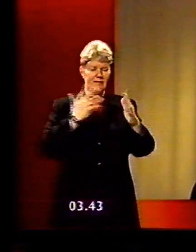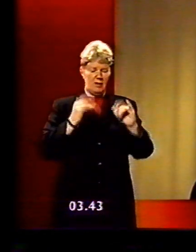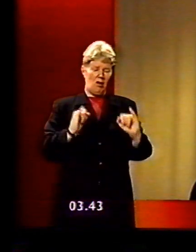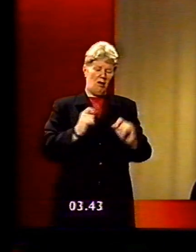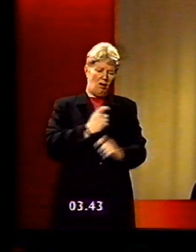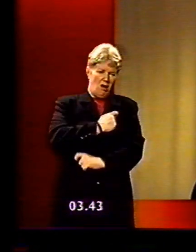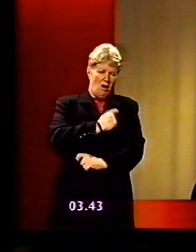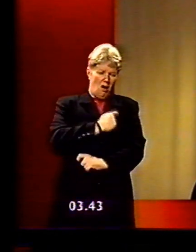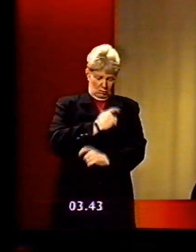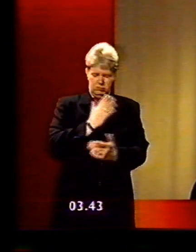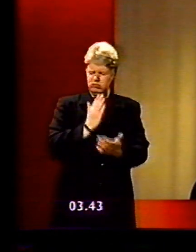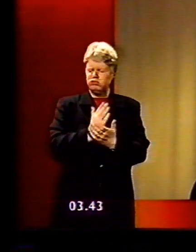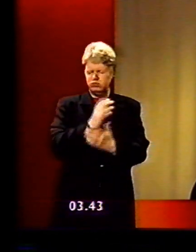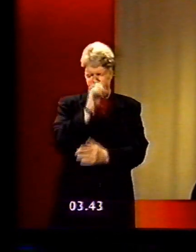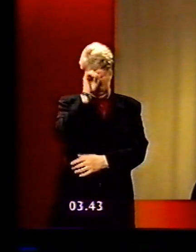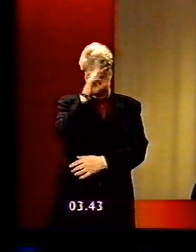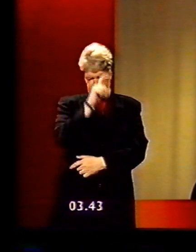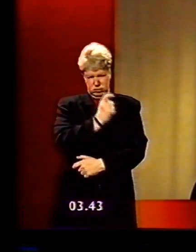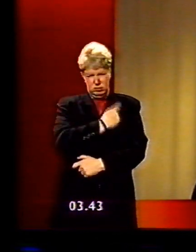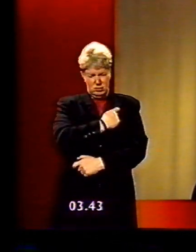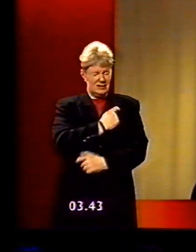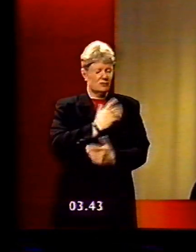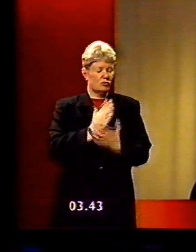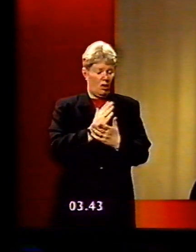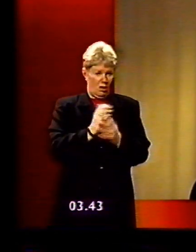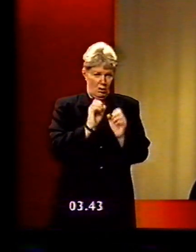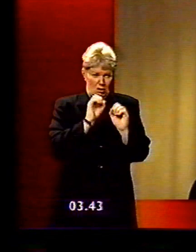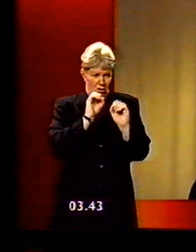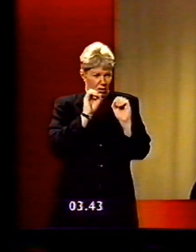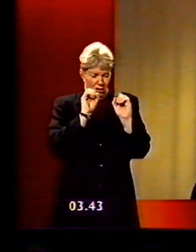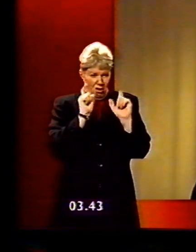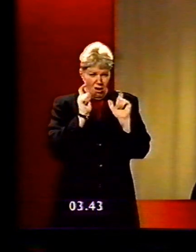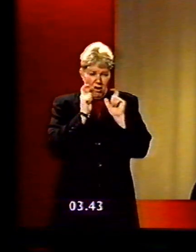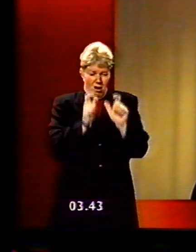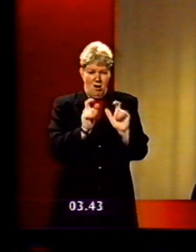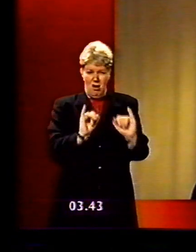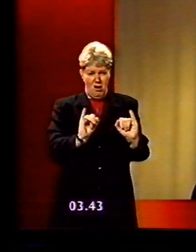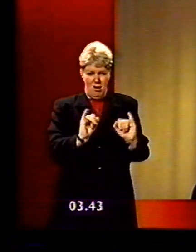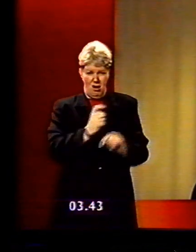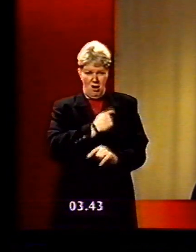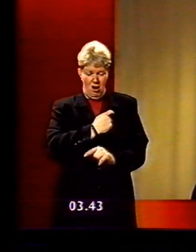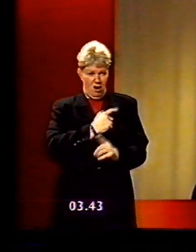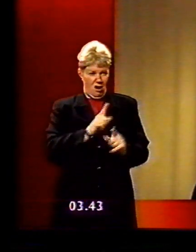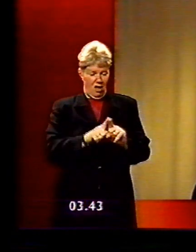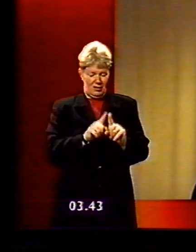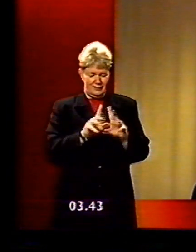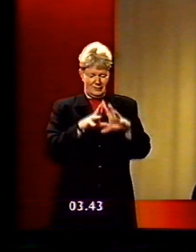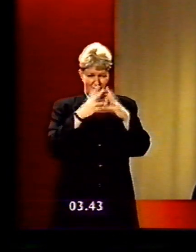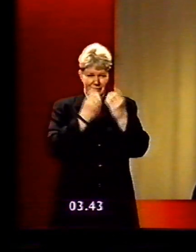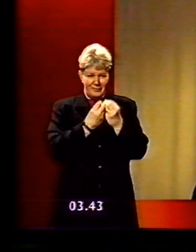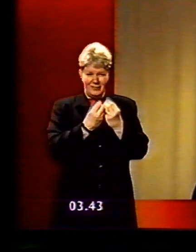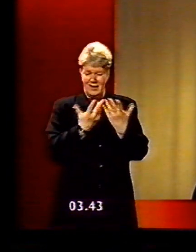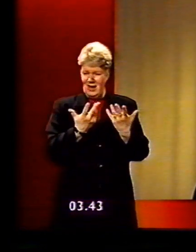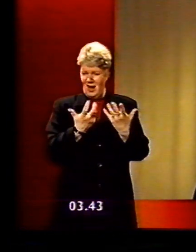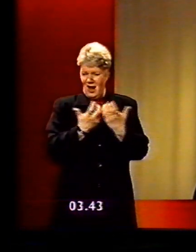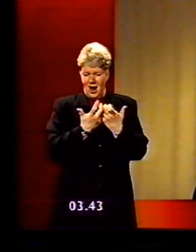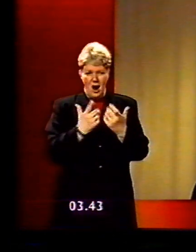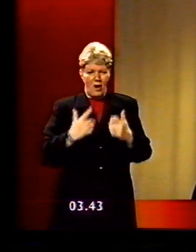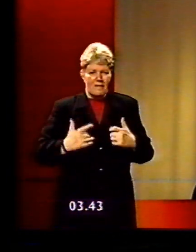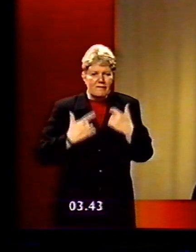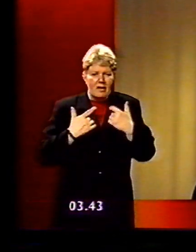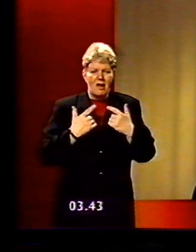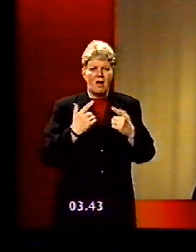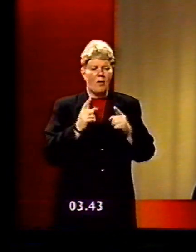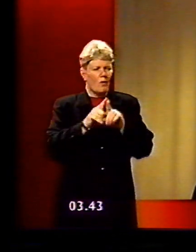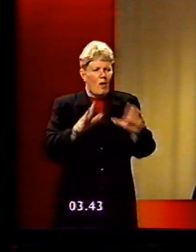terrifying, utterly terrifying. It was impossible to comprehend the level of terror that came into